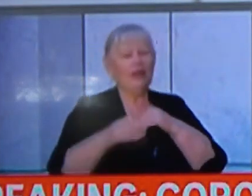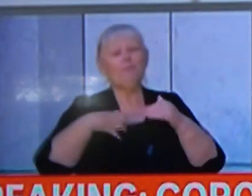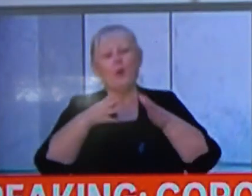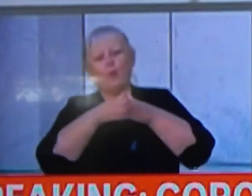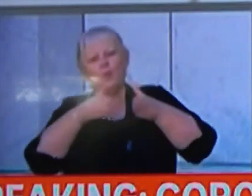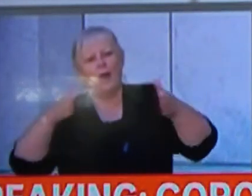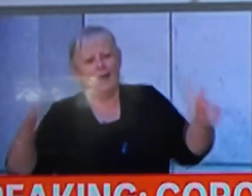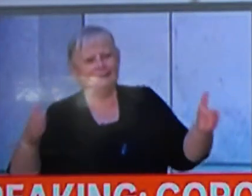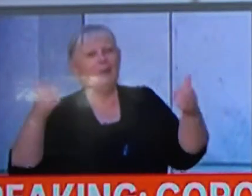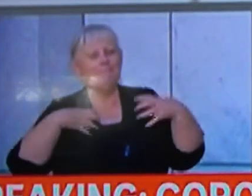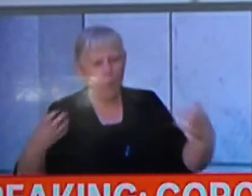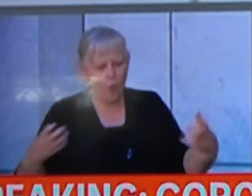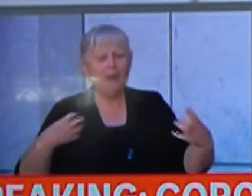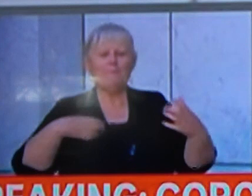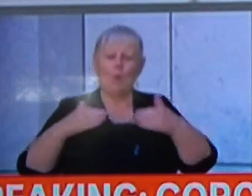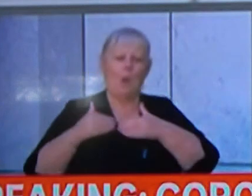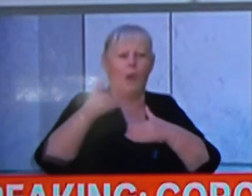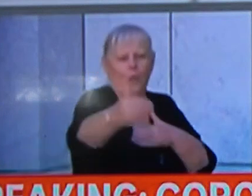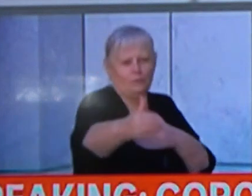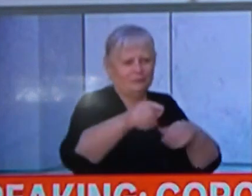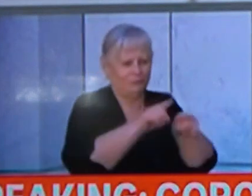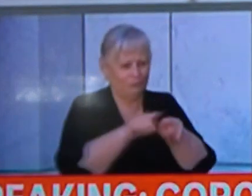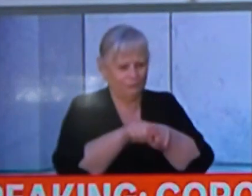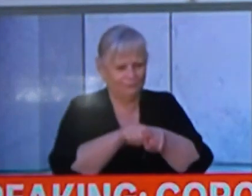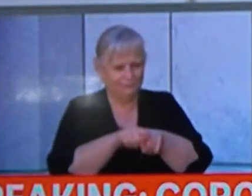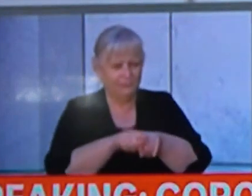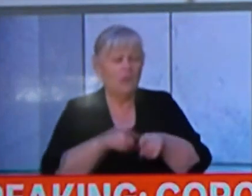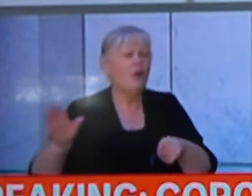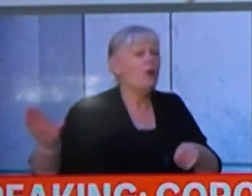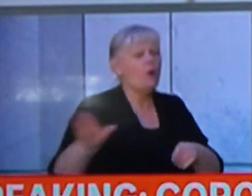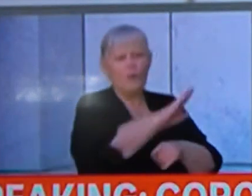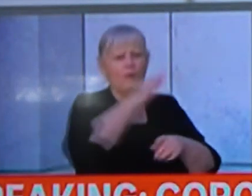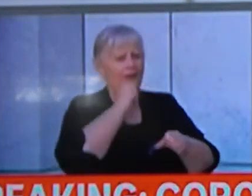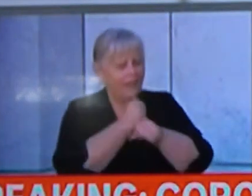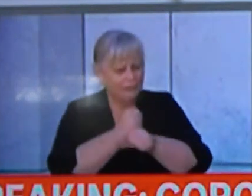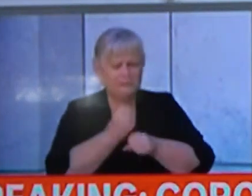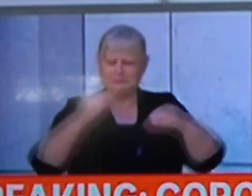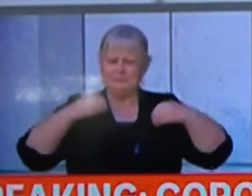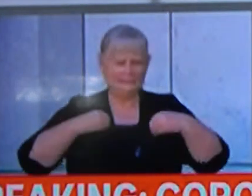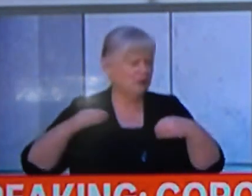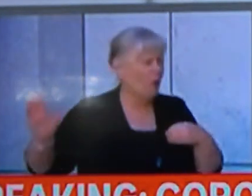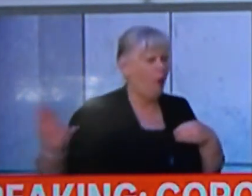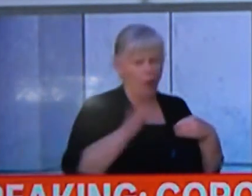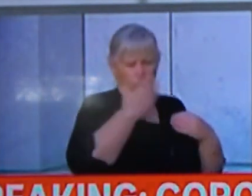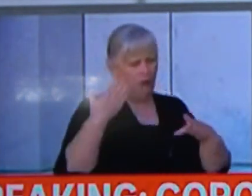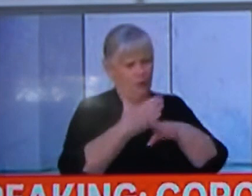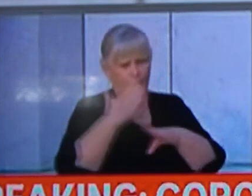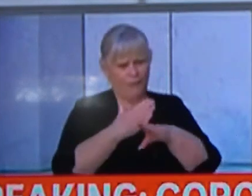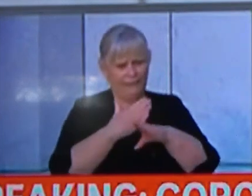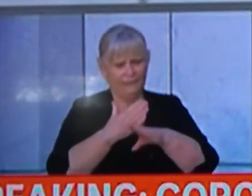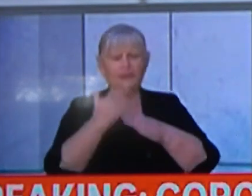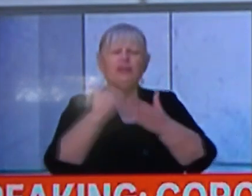wider and longer. Every arm of government and industry is working to